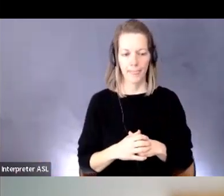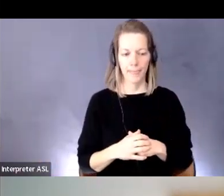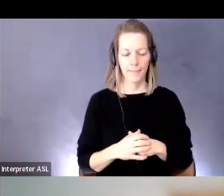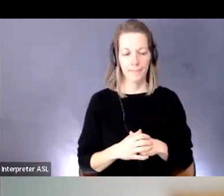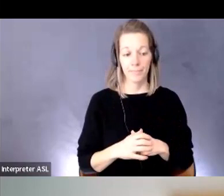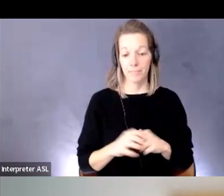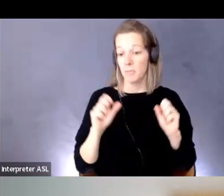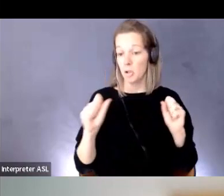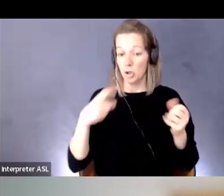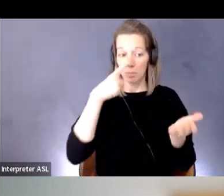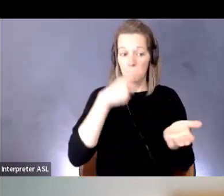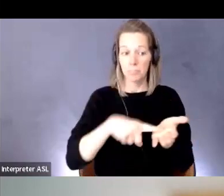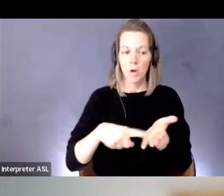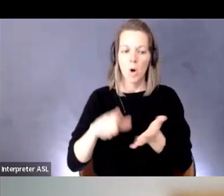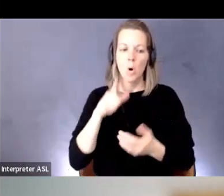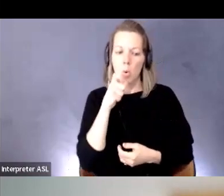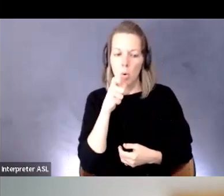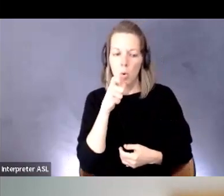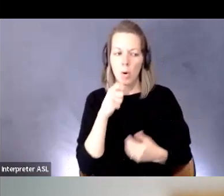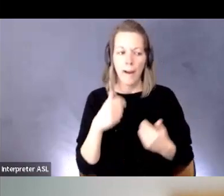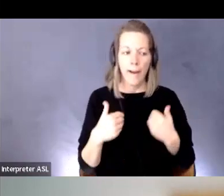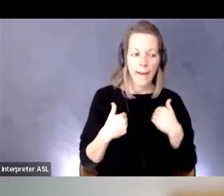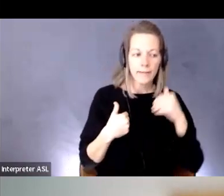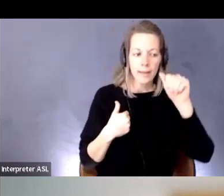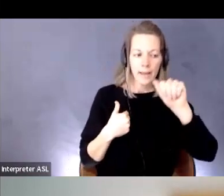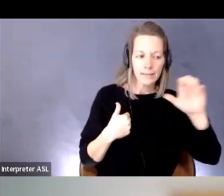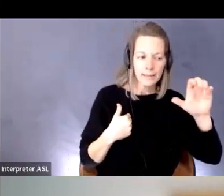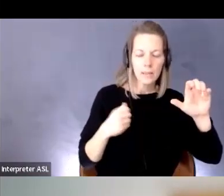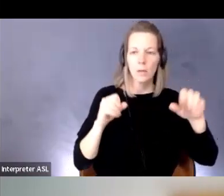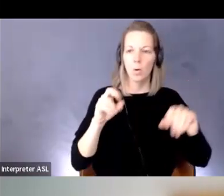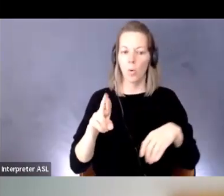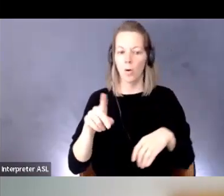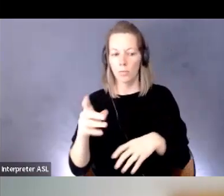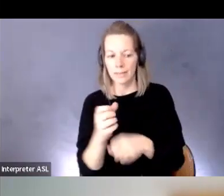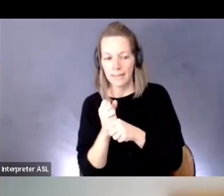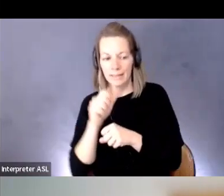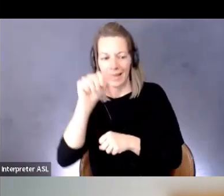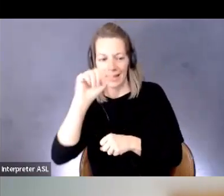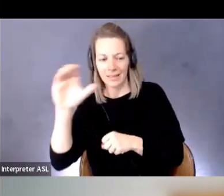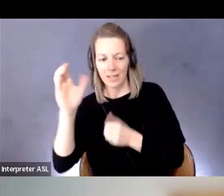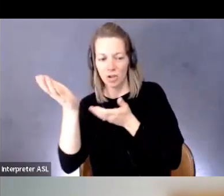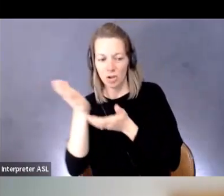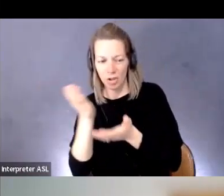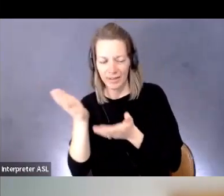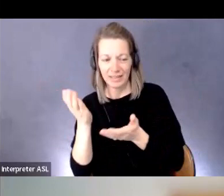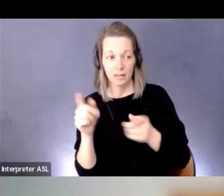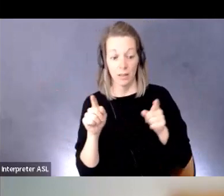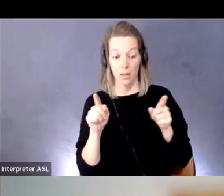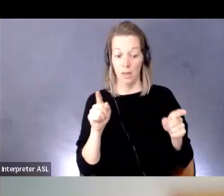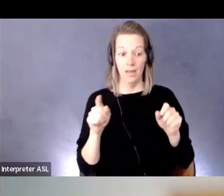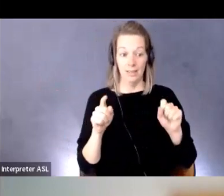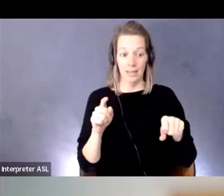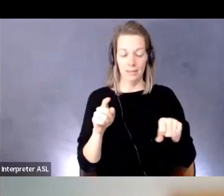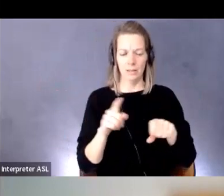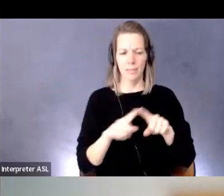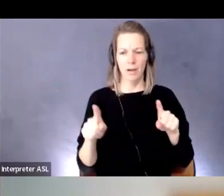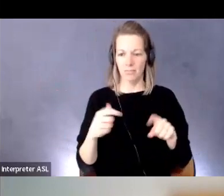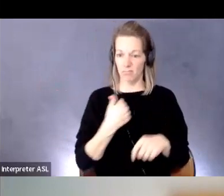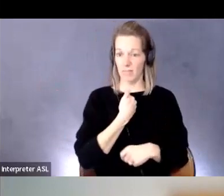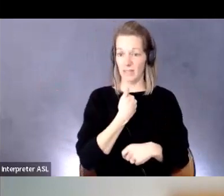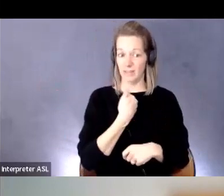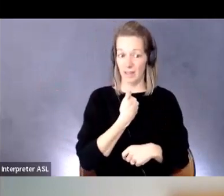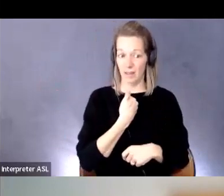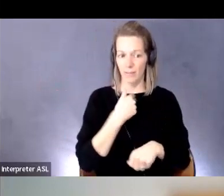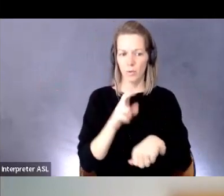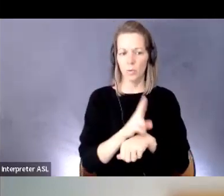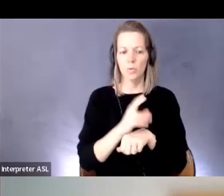We could look at who has AAC devices, or gets AAC services. But so many AAC users, like myself,